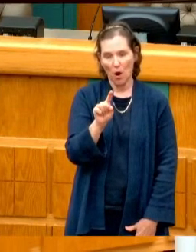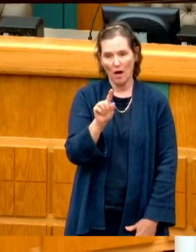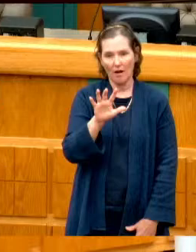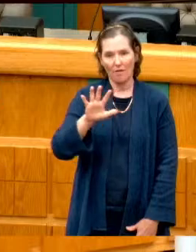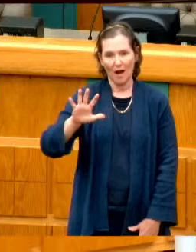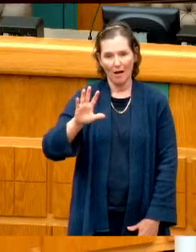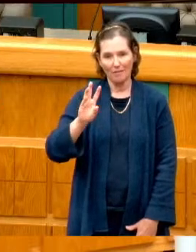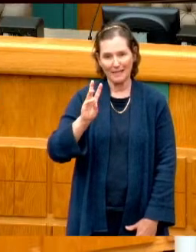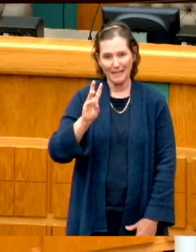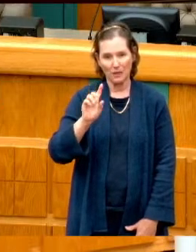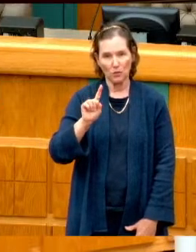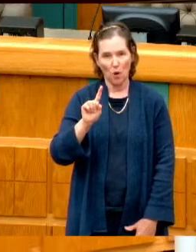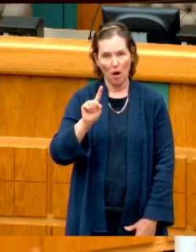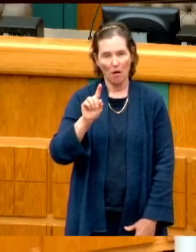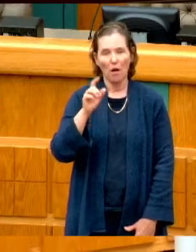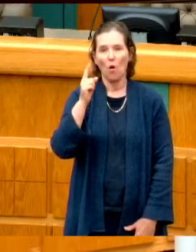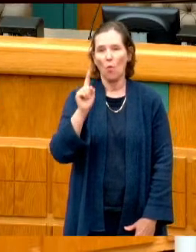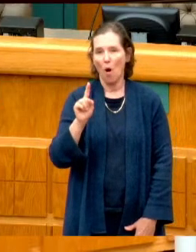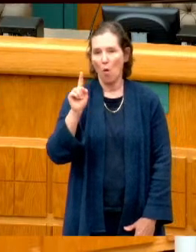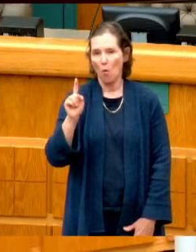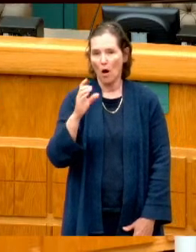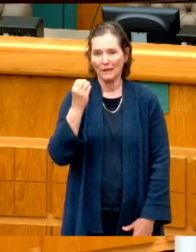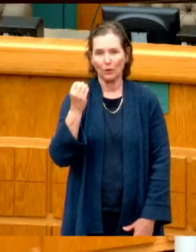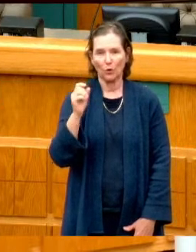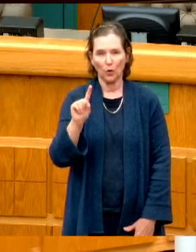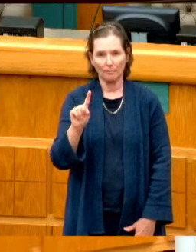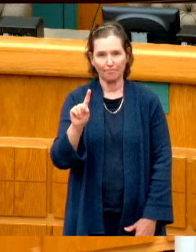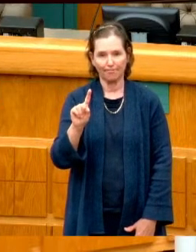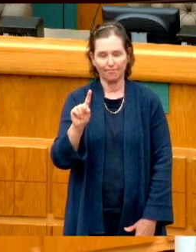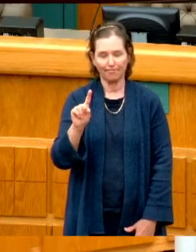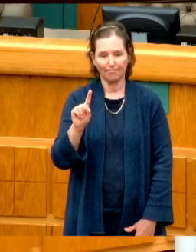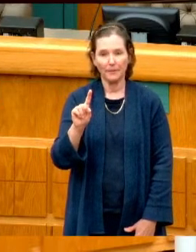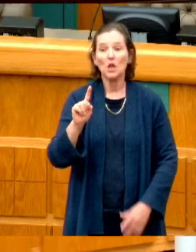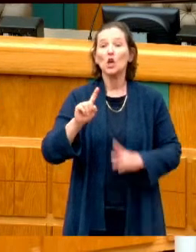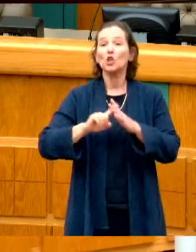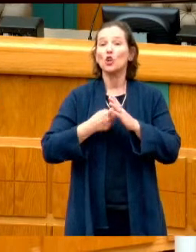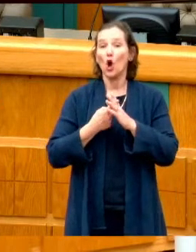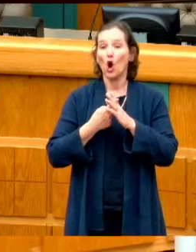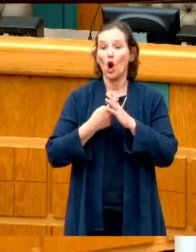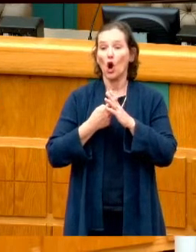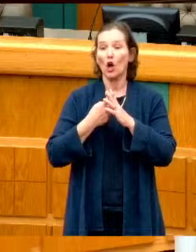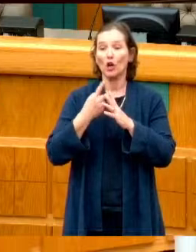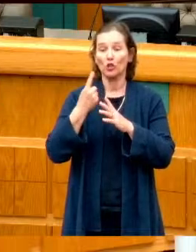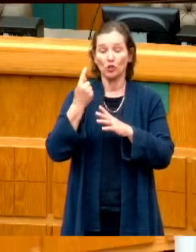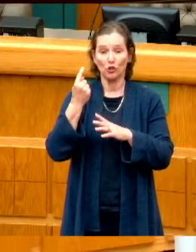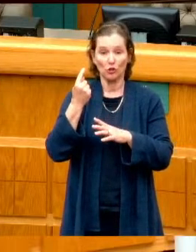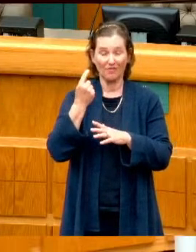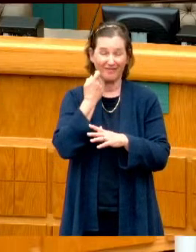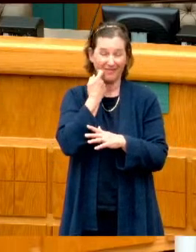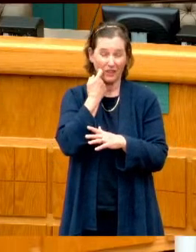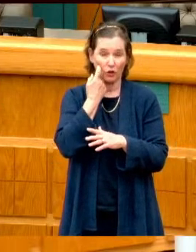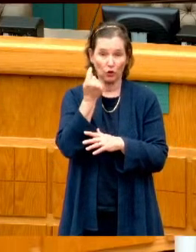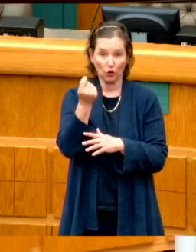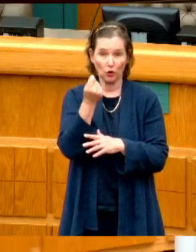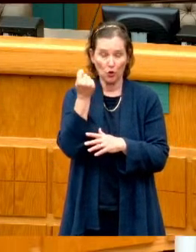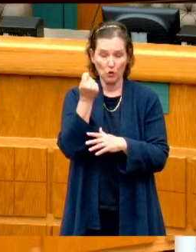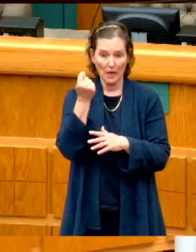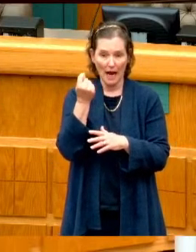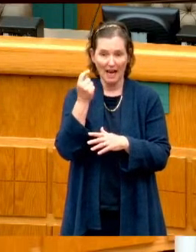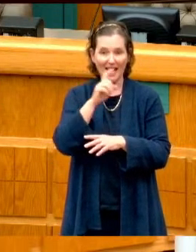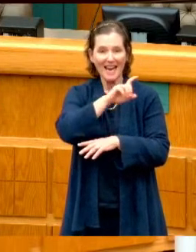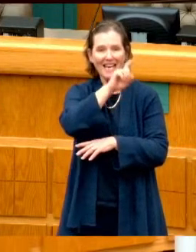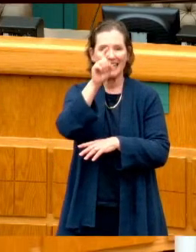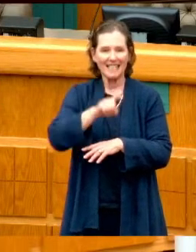361-561-1101. And as of Tuesday, Texas has administered more than 9.3